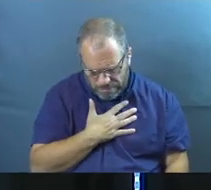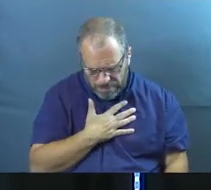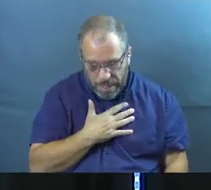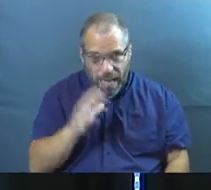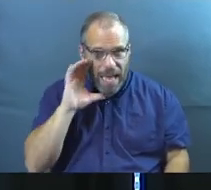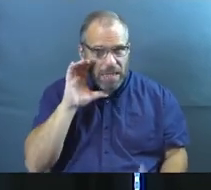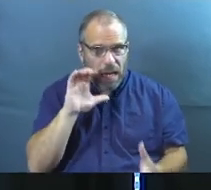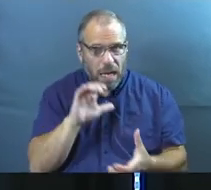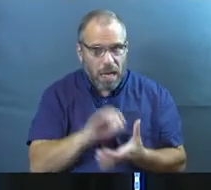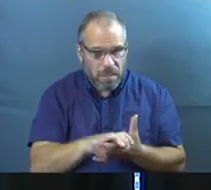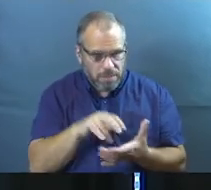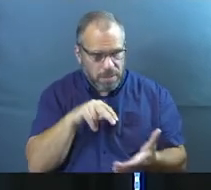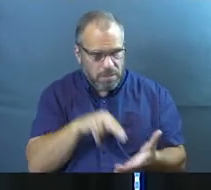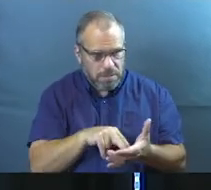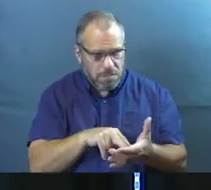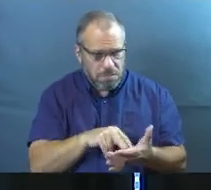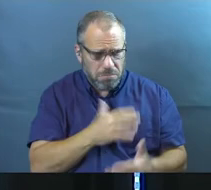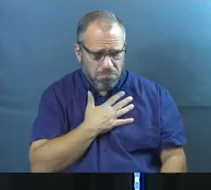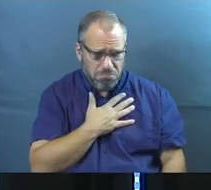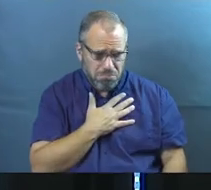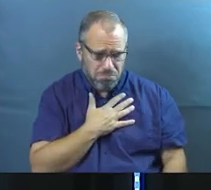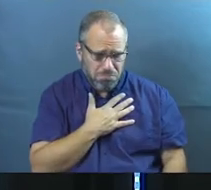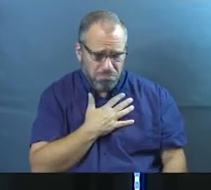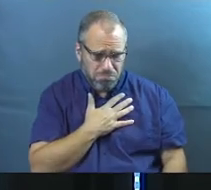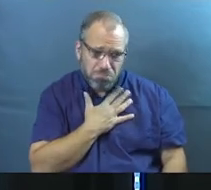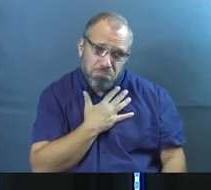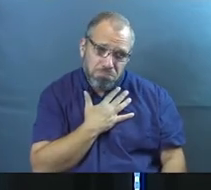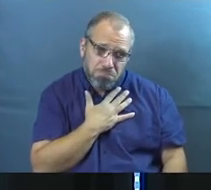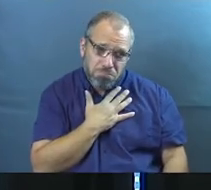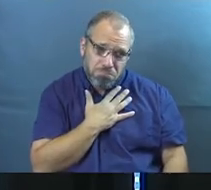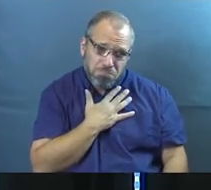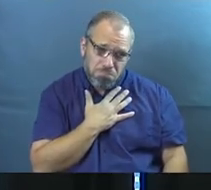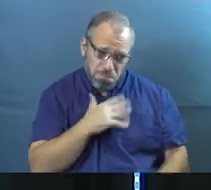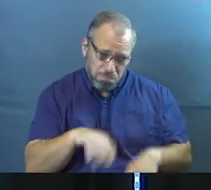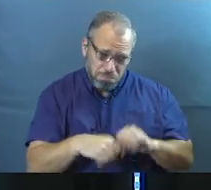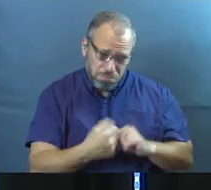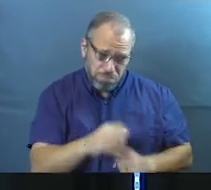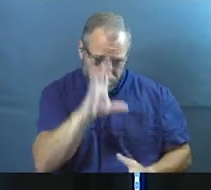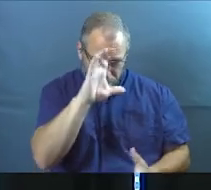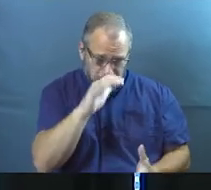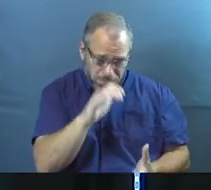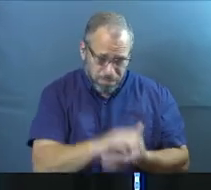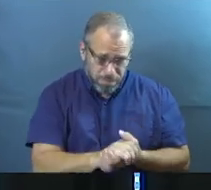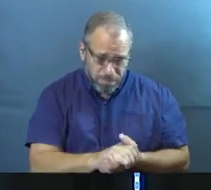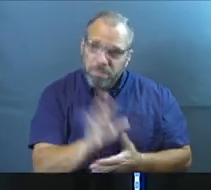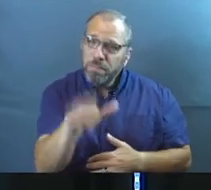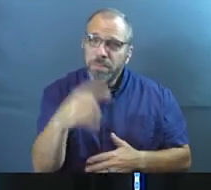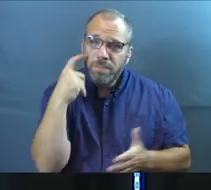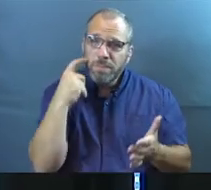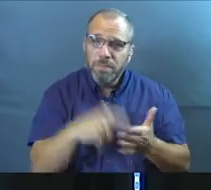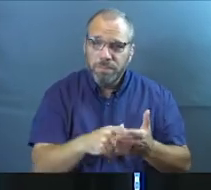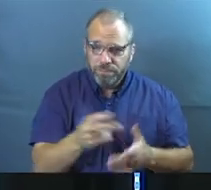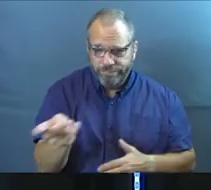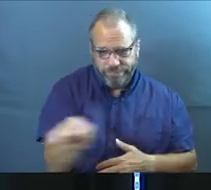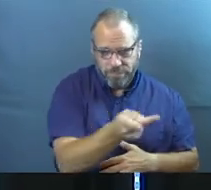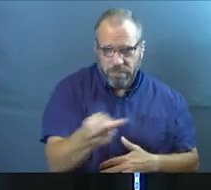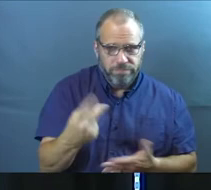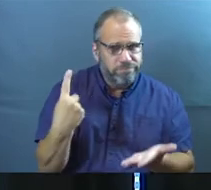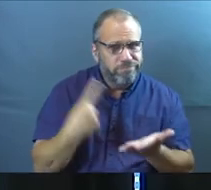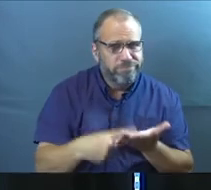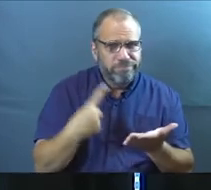And the husband's just standing there, just tender with her and just broken for her. And you can tell they've talked about